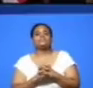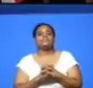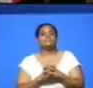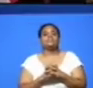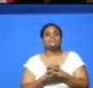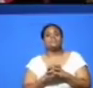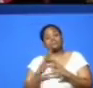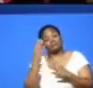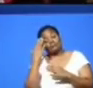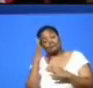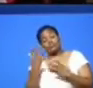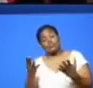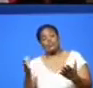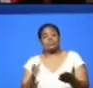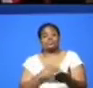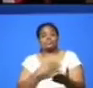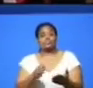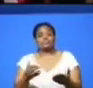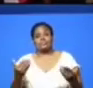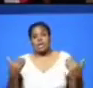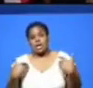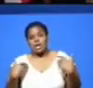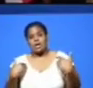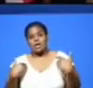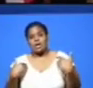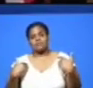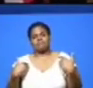I don't know what song they